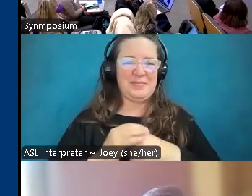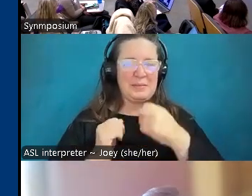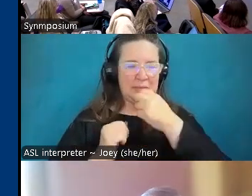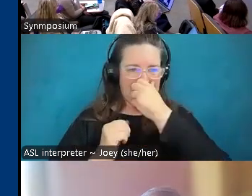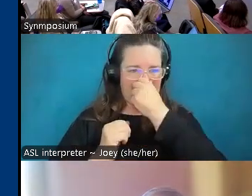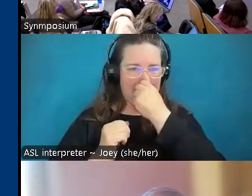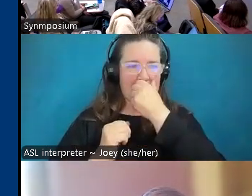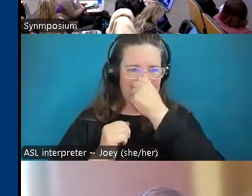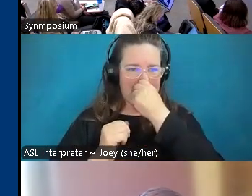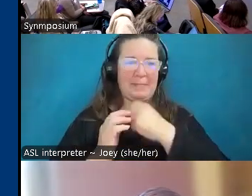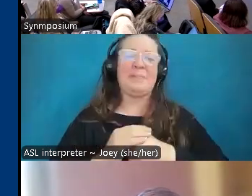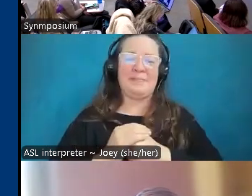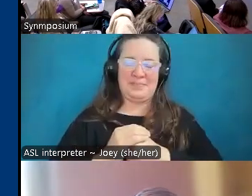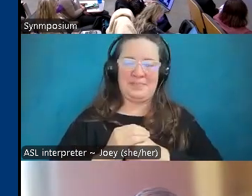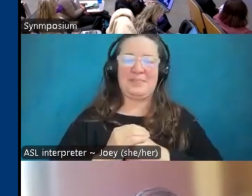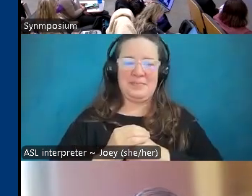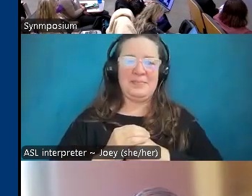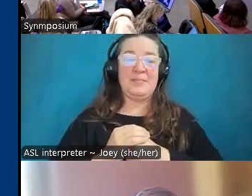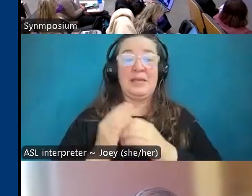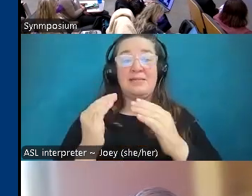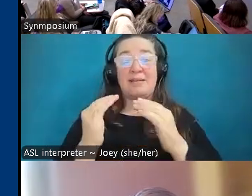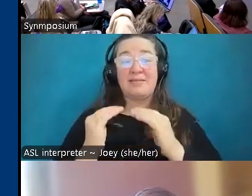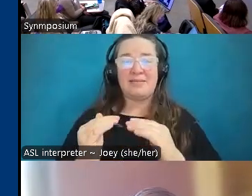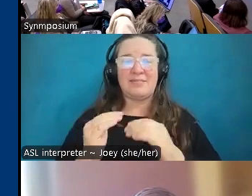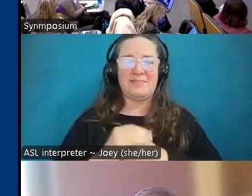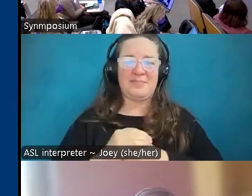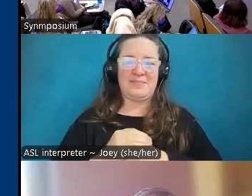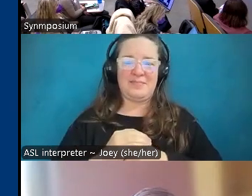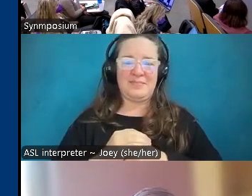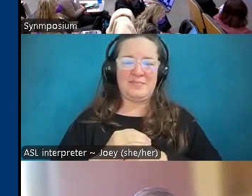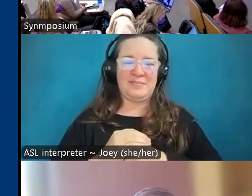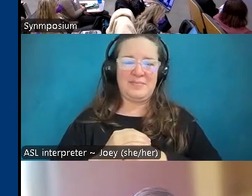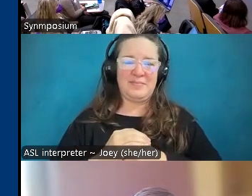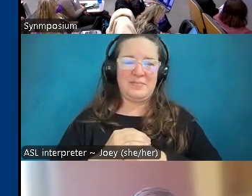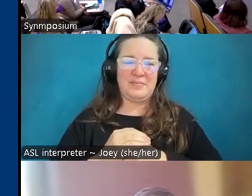There we go. Okay. And then the next slide.